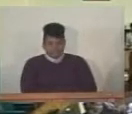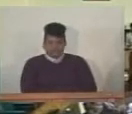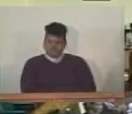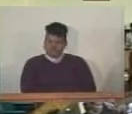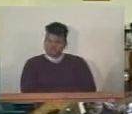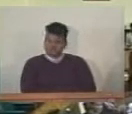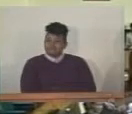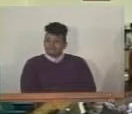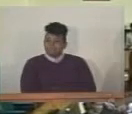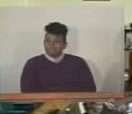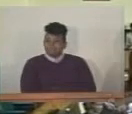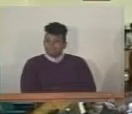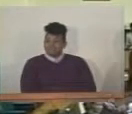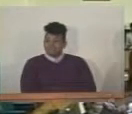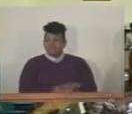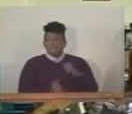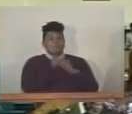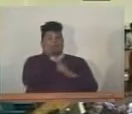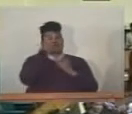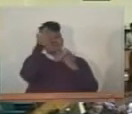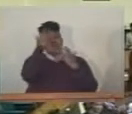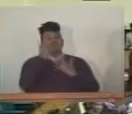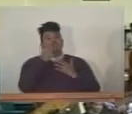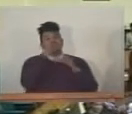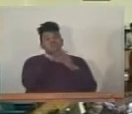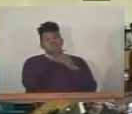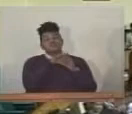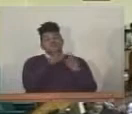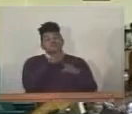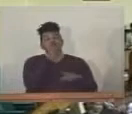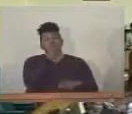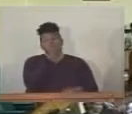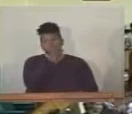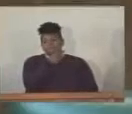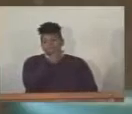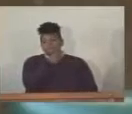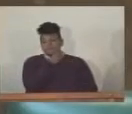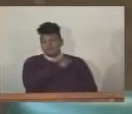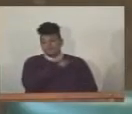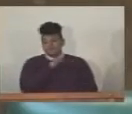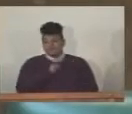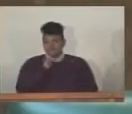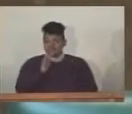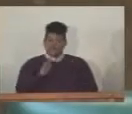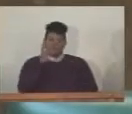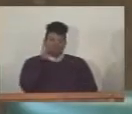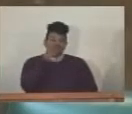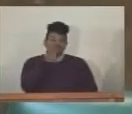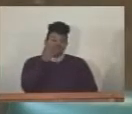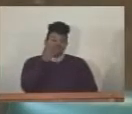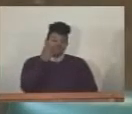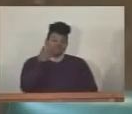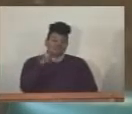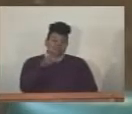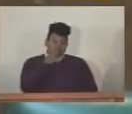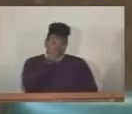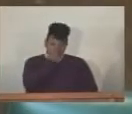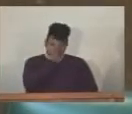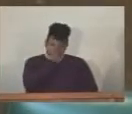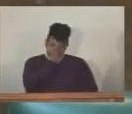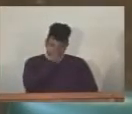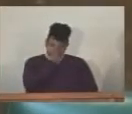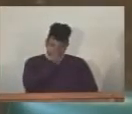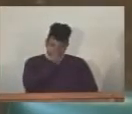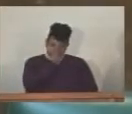A most unfortunate contribution from my colleague senator previously. And I think